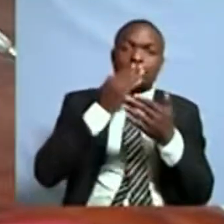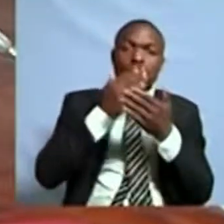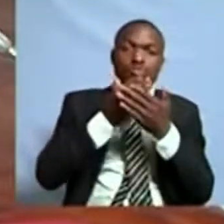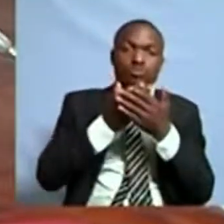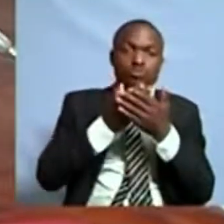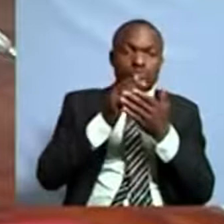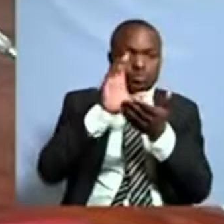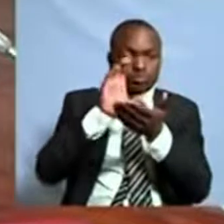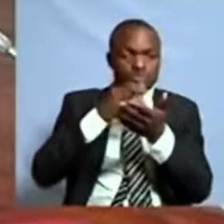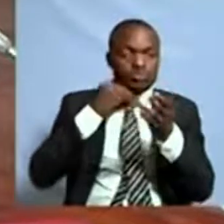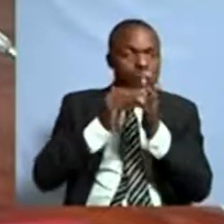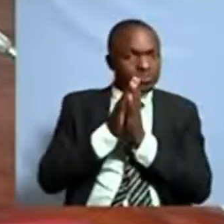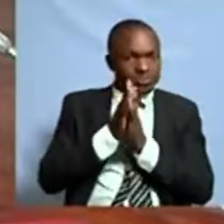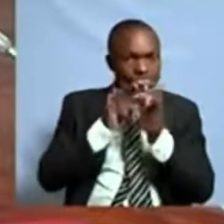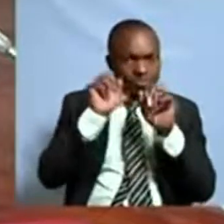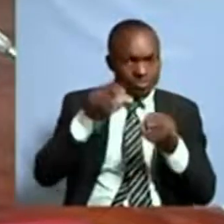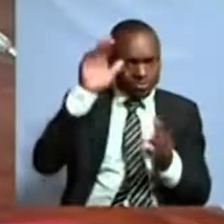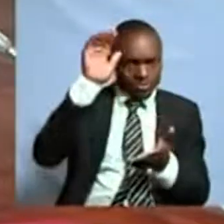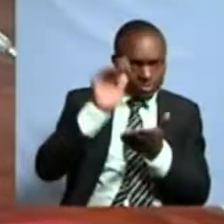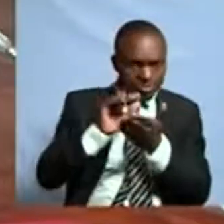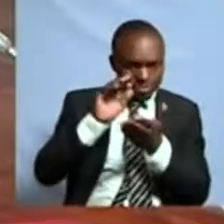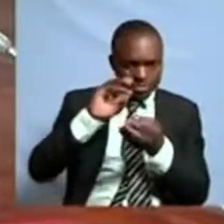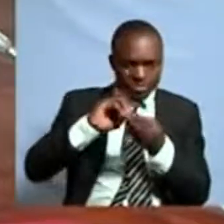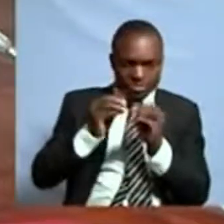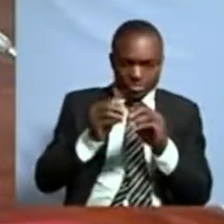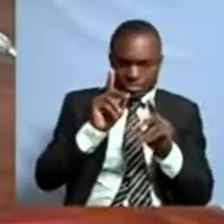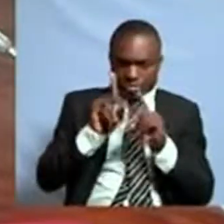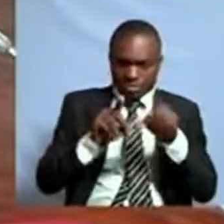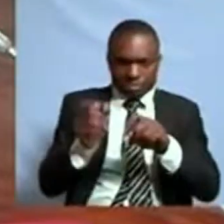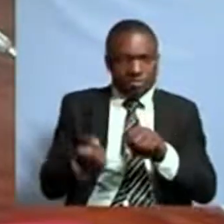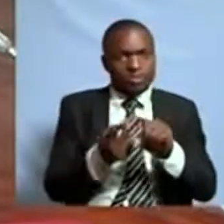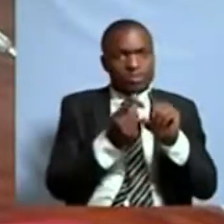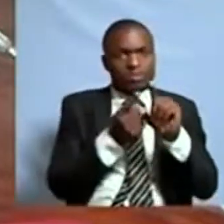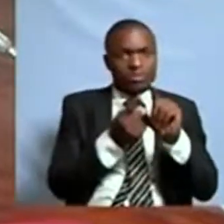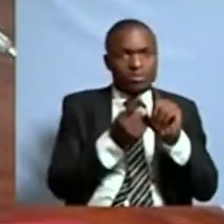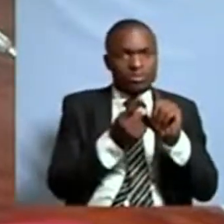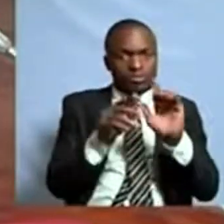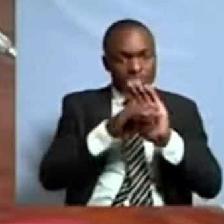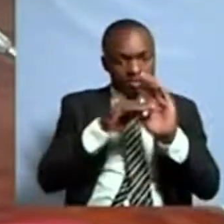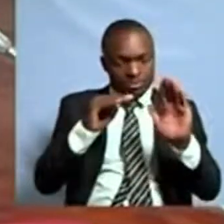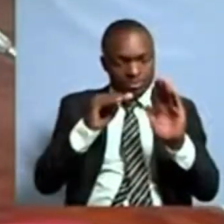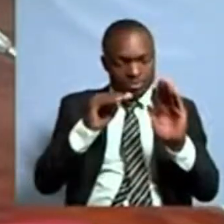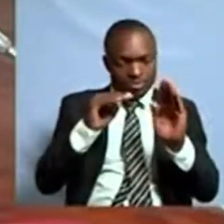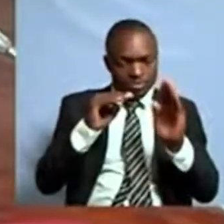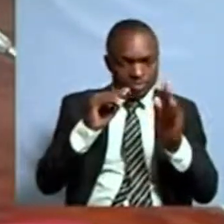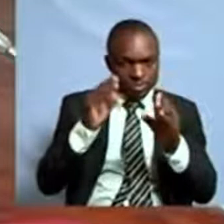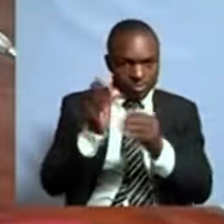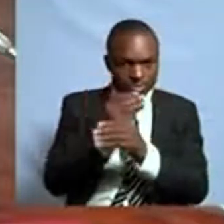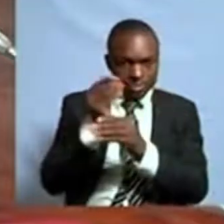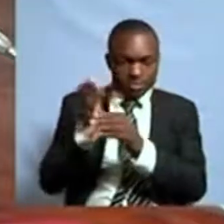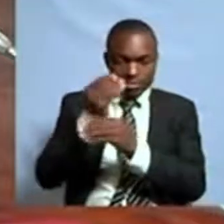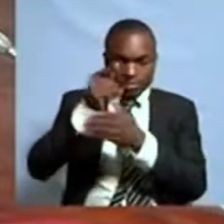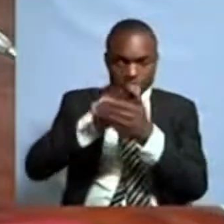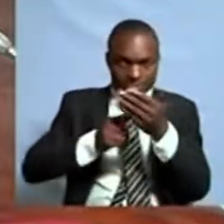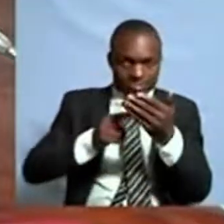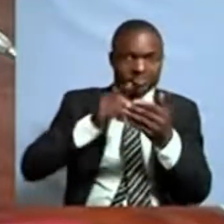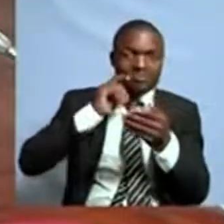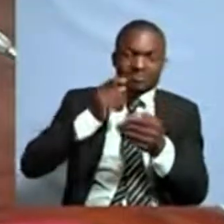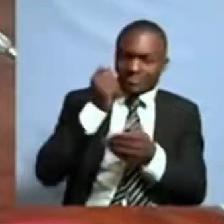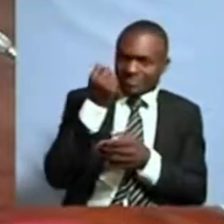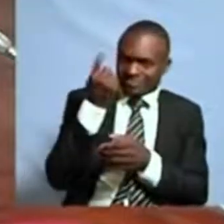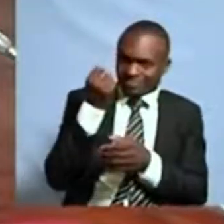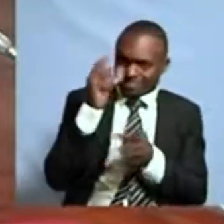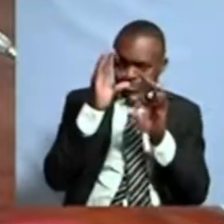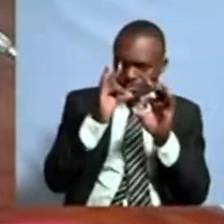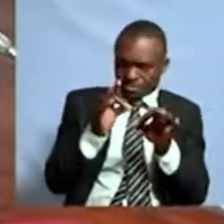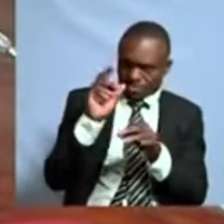even reduce on the number of the people who will go for the partial withdrawal. Because what must be understood is that when